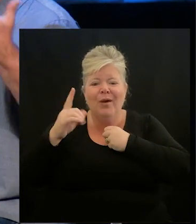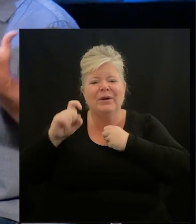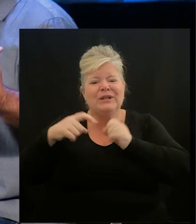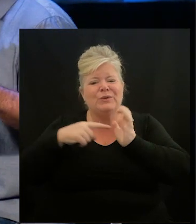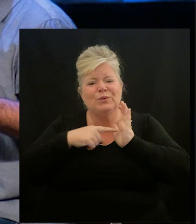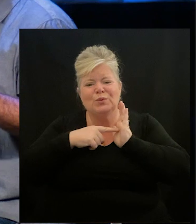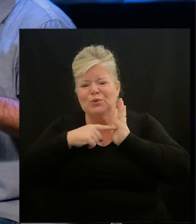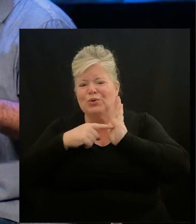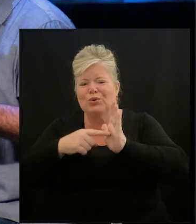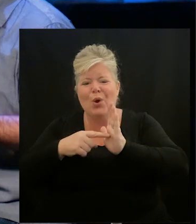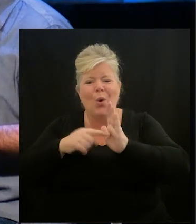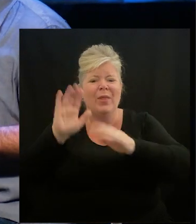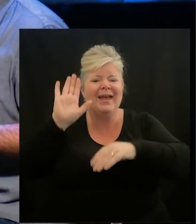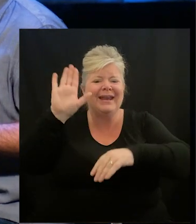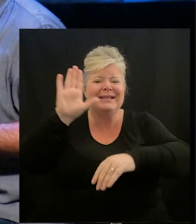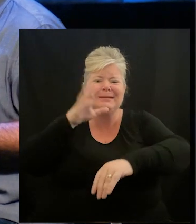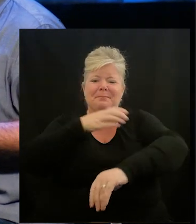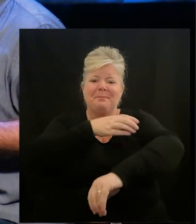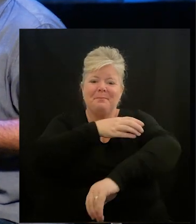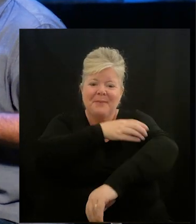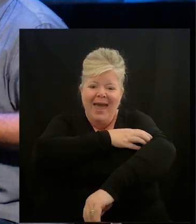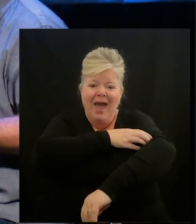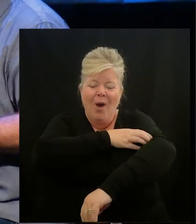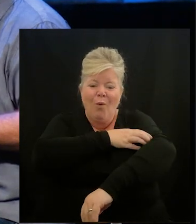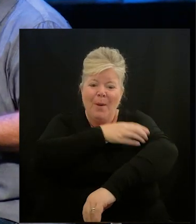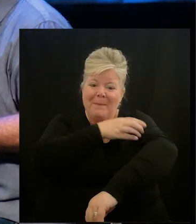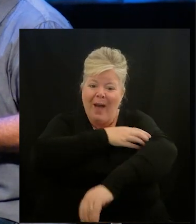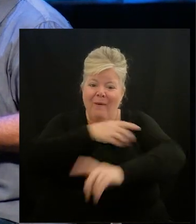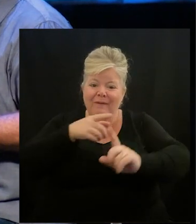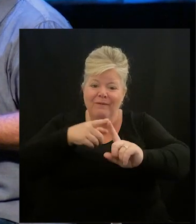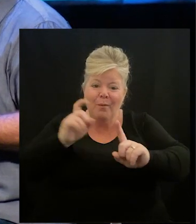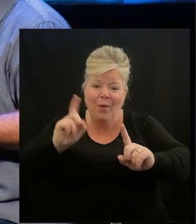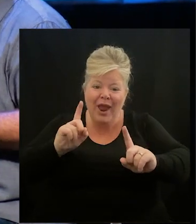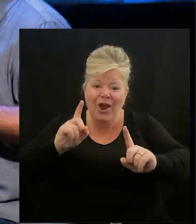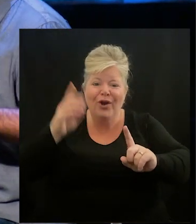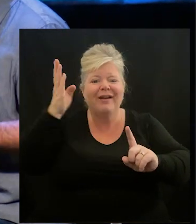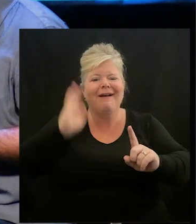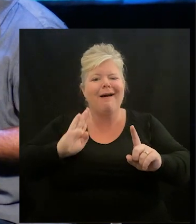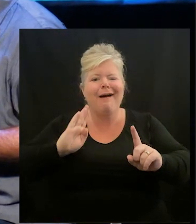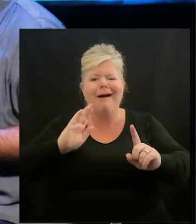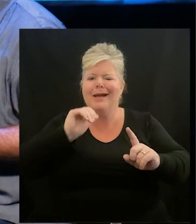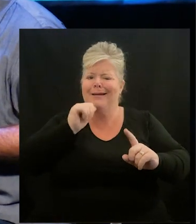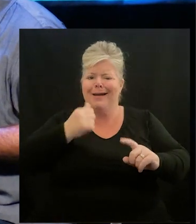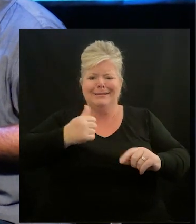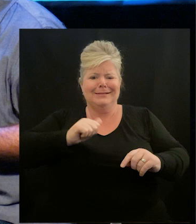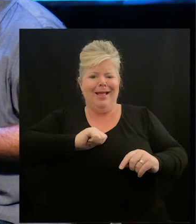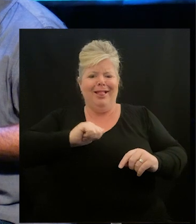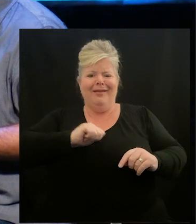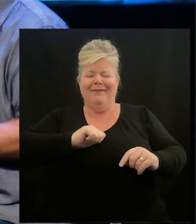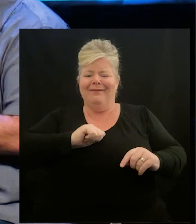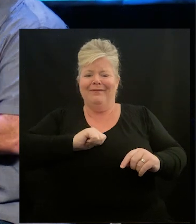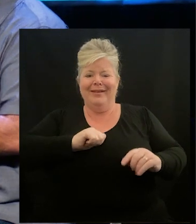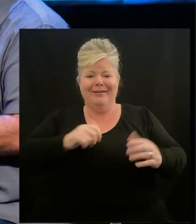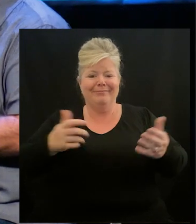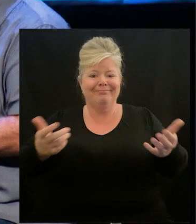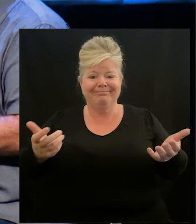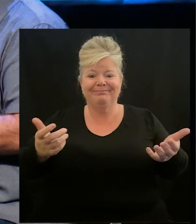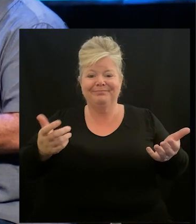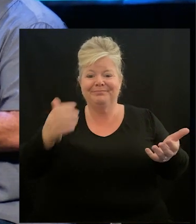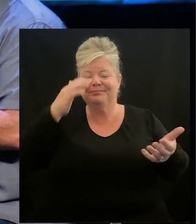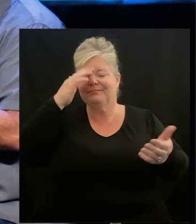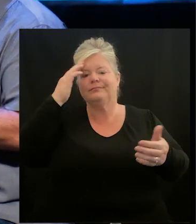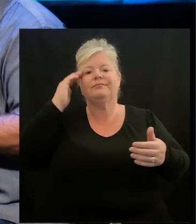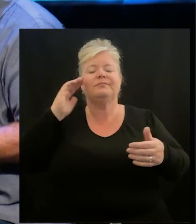this all-surpassing power is from God, not from us. We're